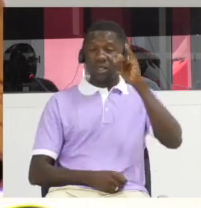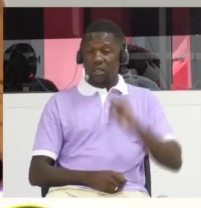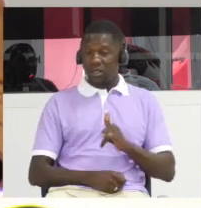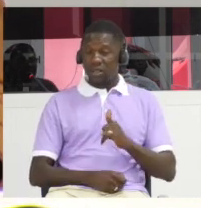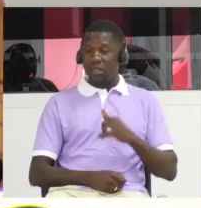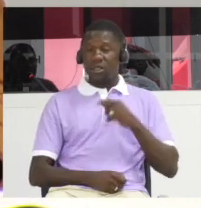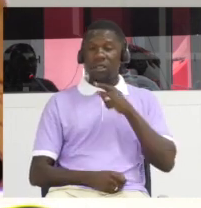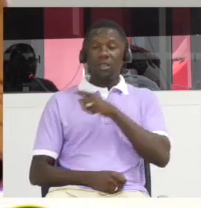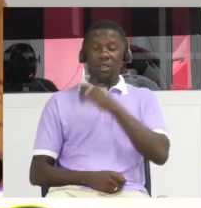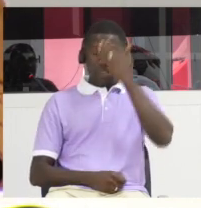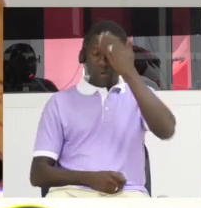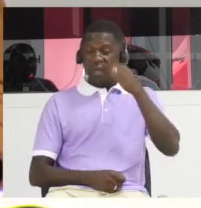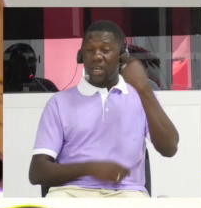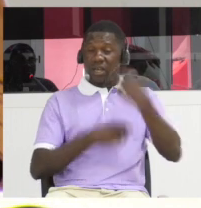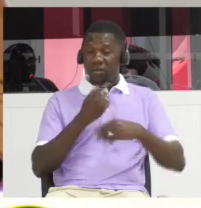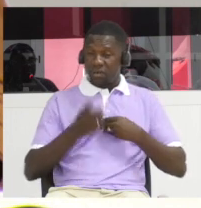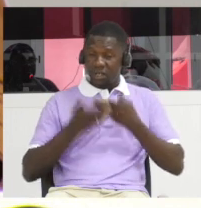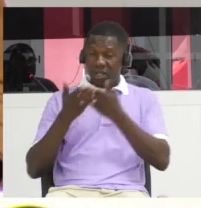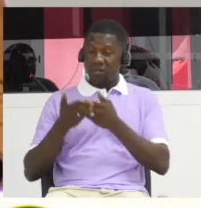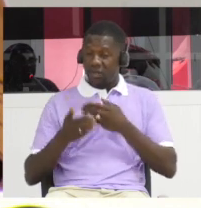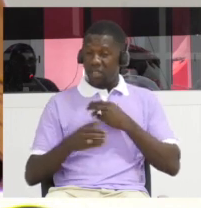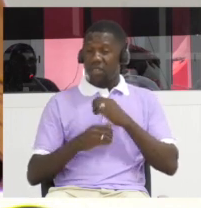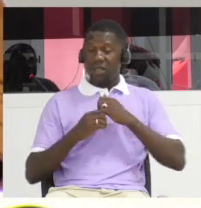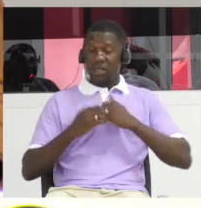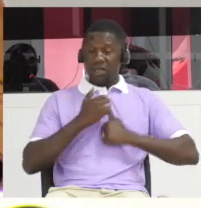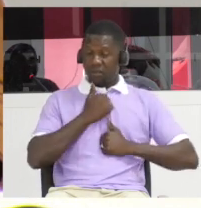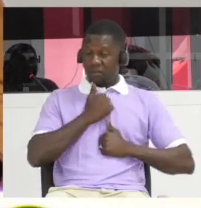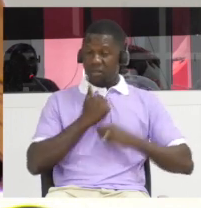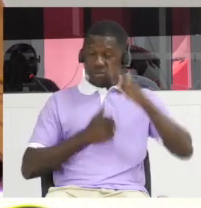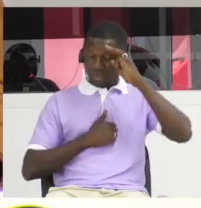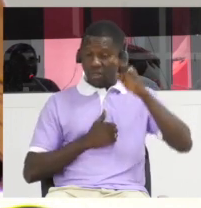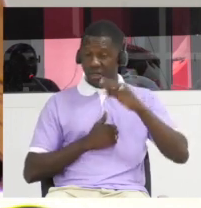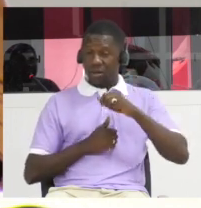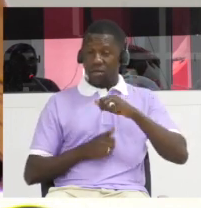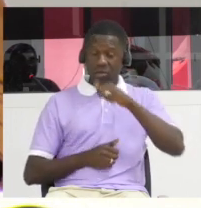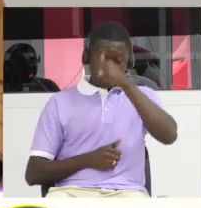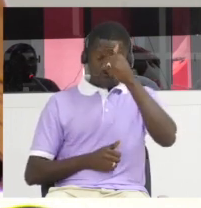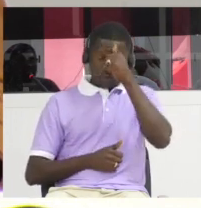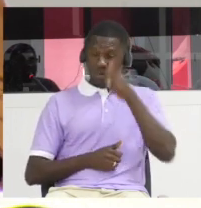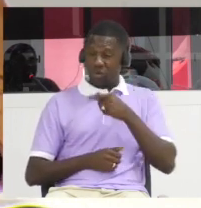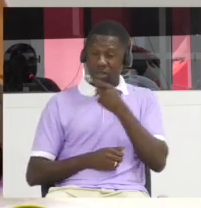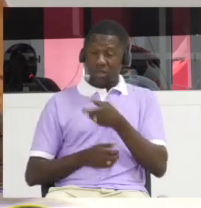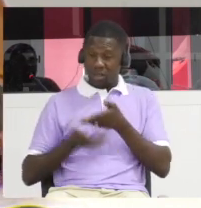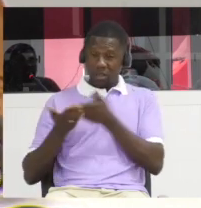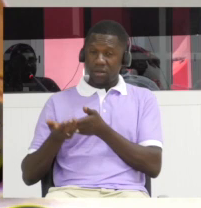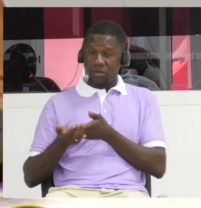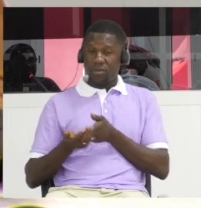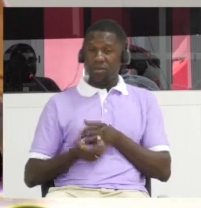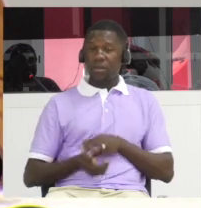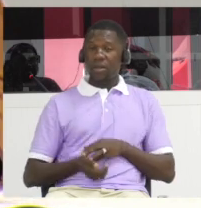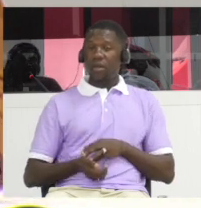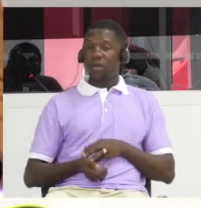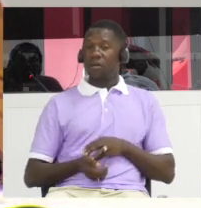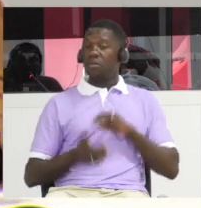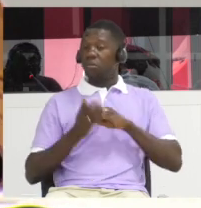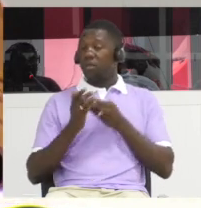to anyone except Sekou Saveli, the one accused of corruption and could not prove anything